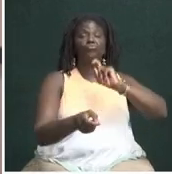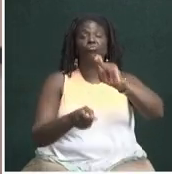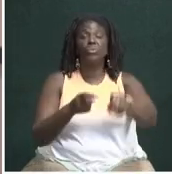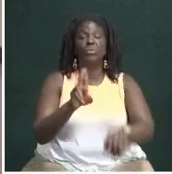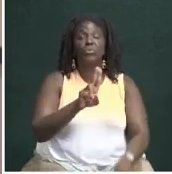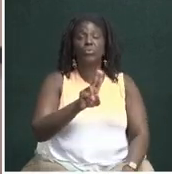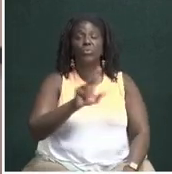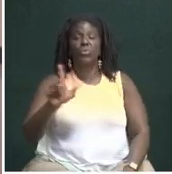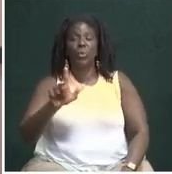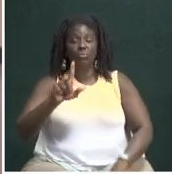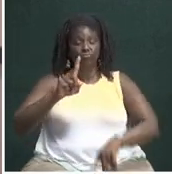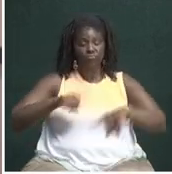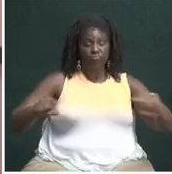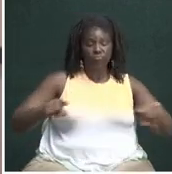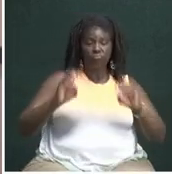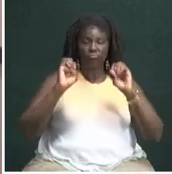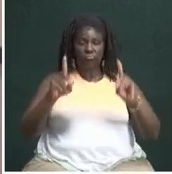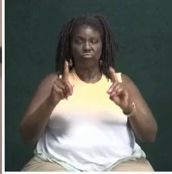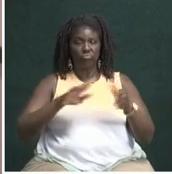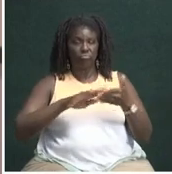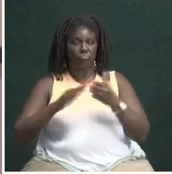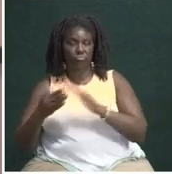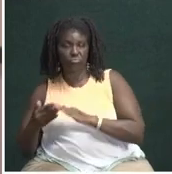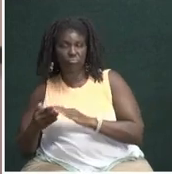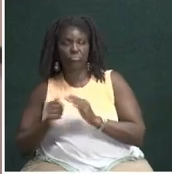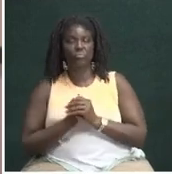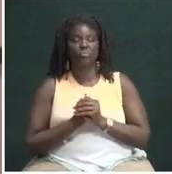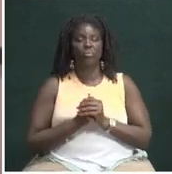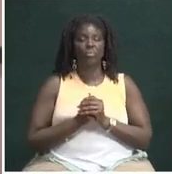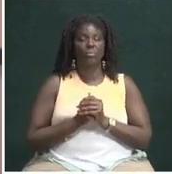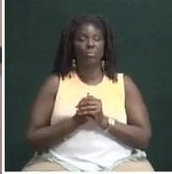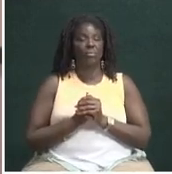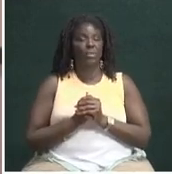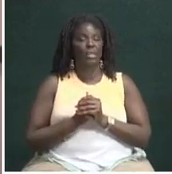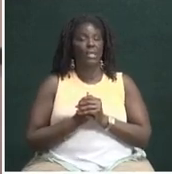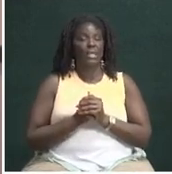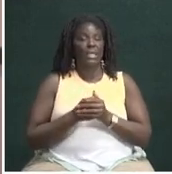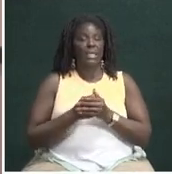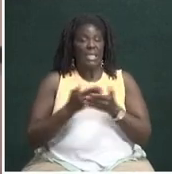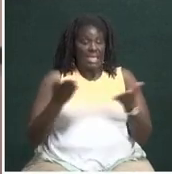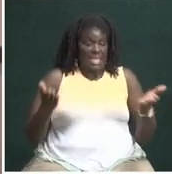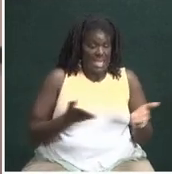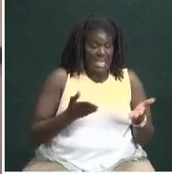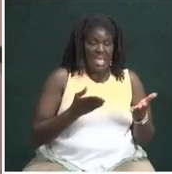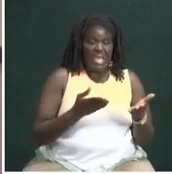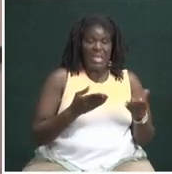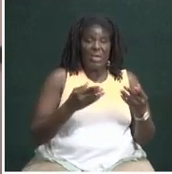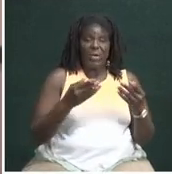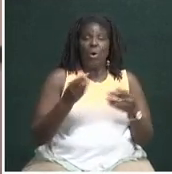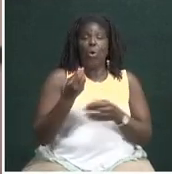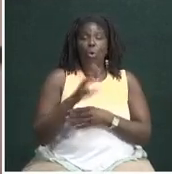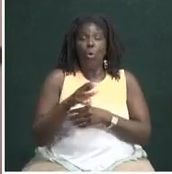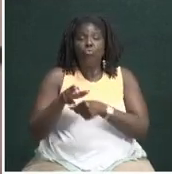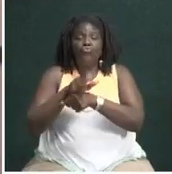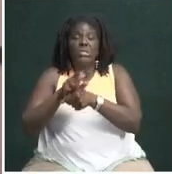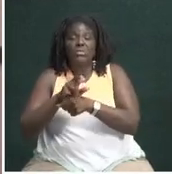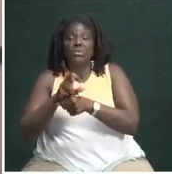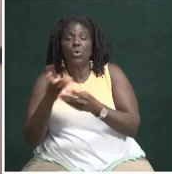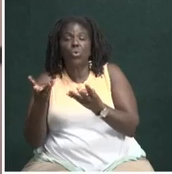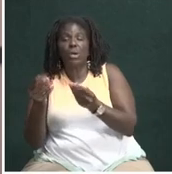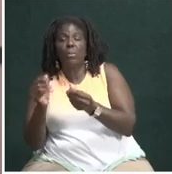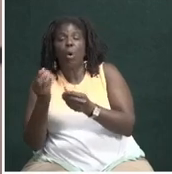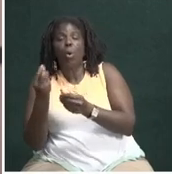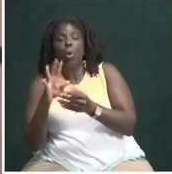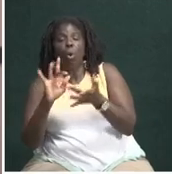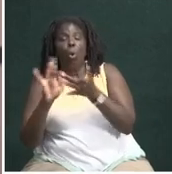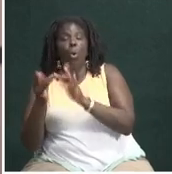Verne's diverse educational community. Whether in Central Campus, the regional campuses, or any